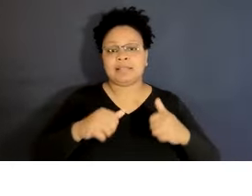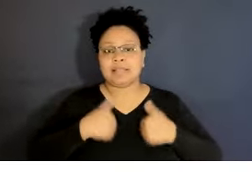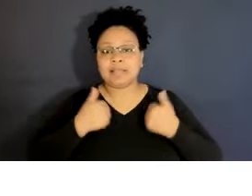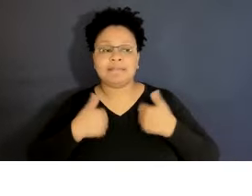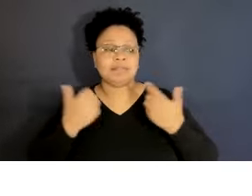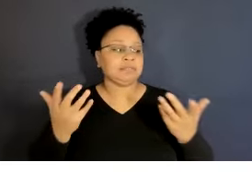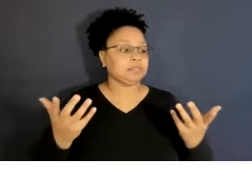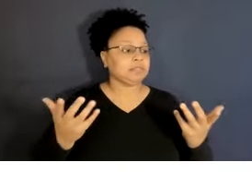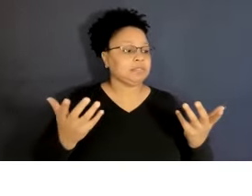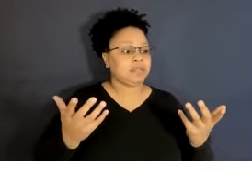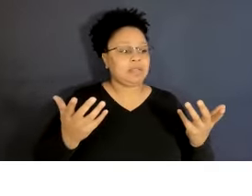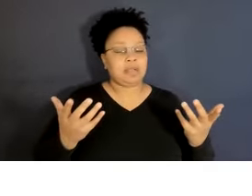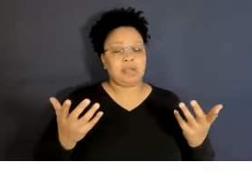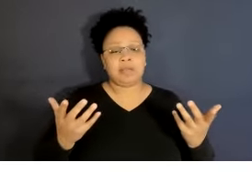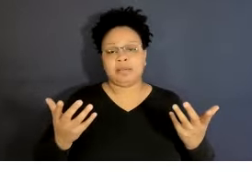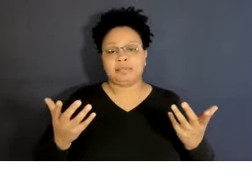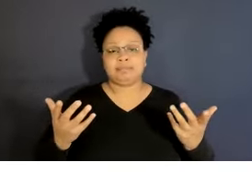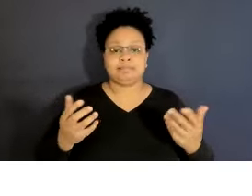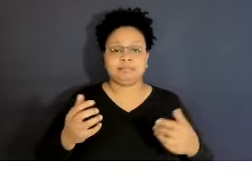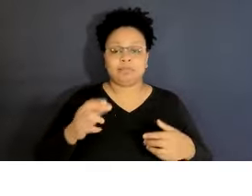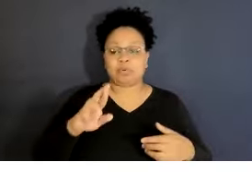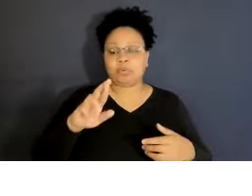racial justice initiatives.